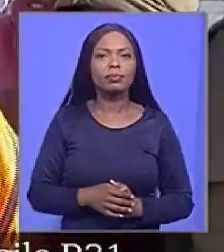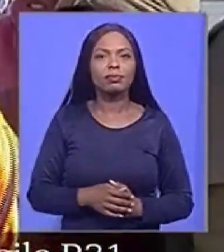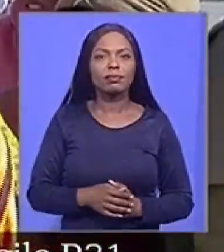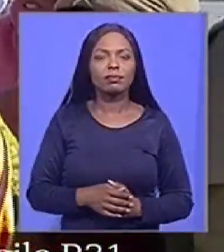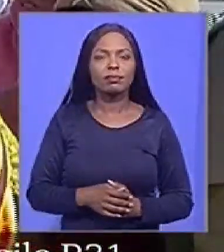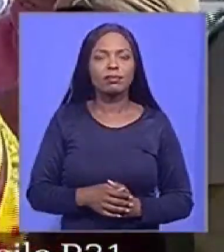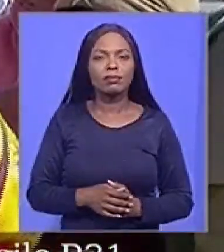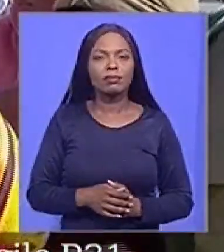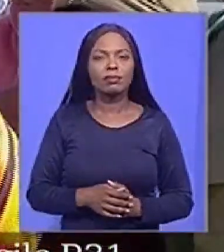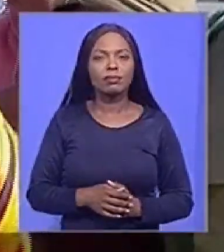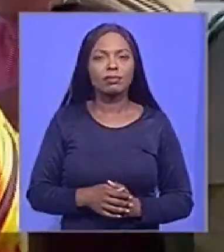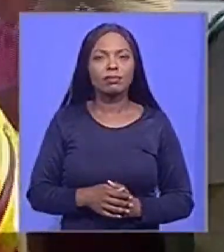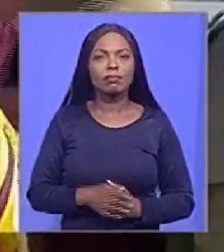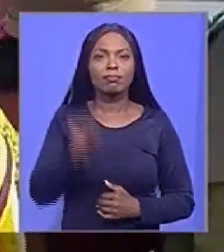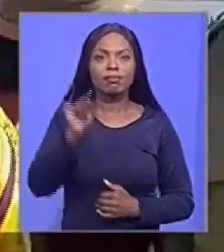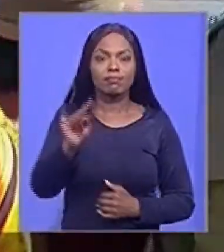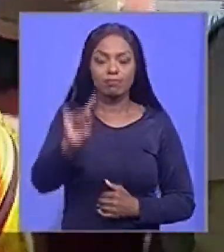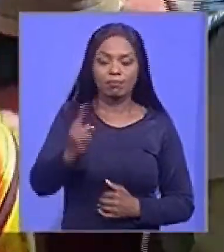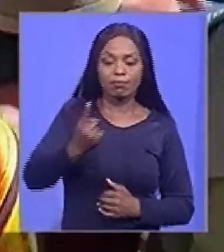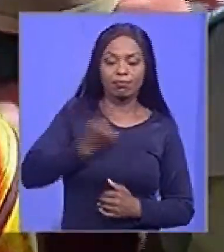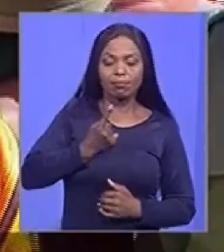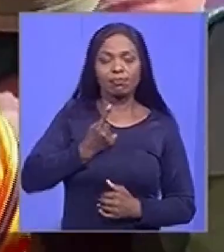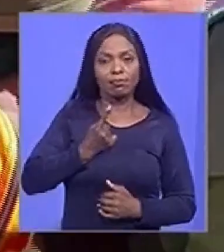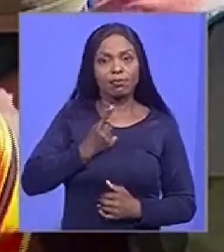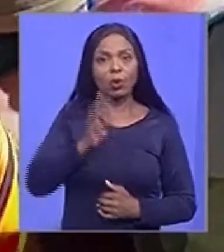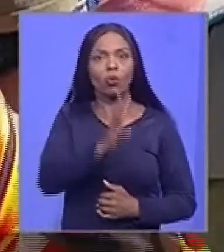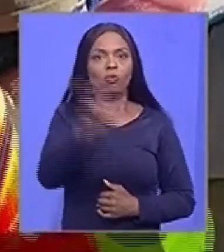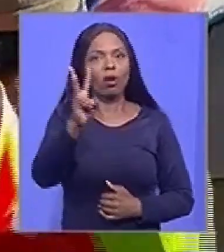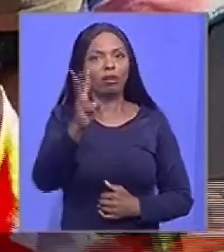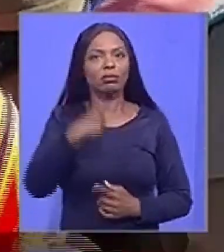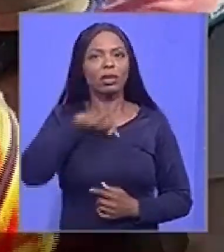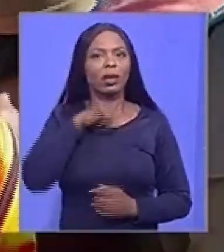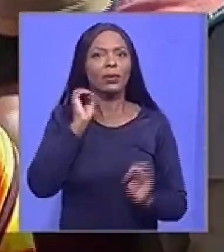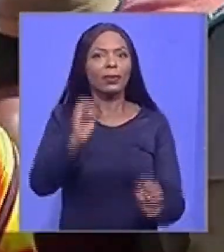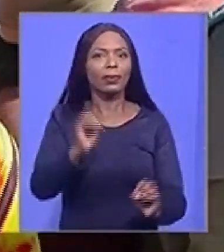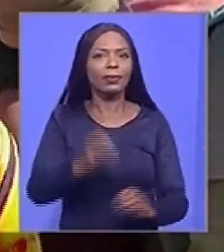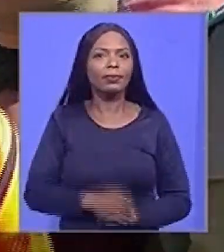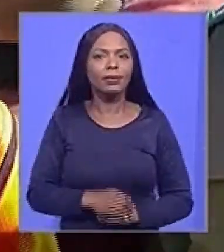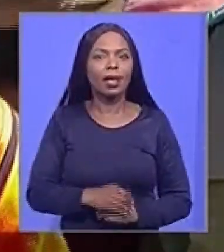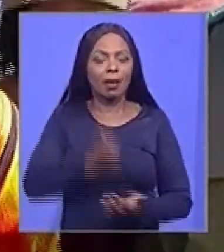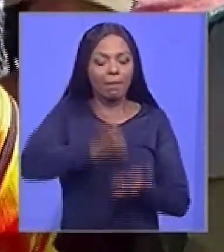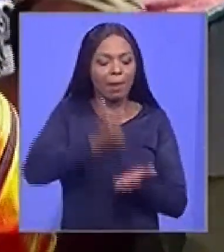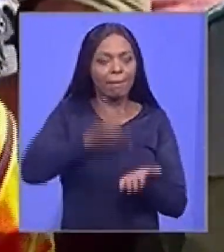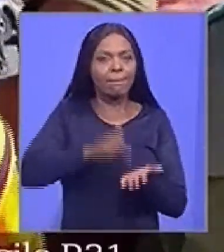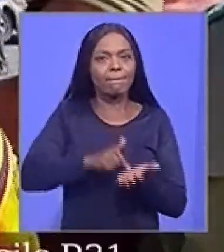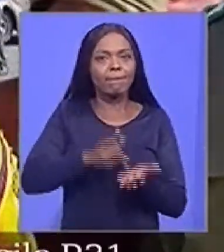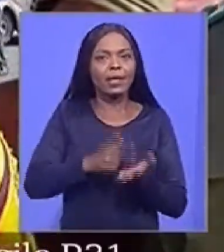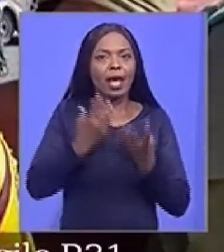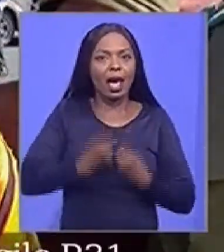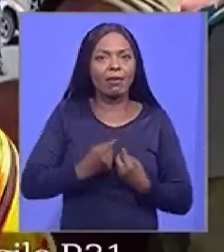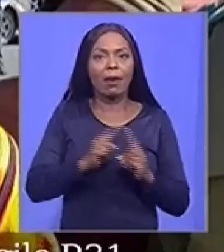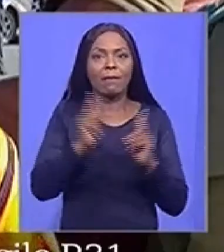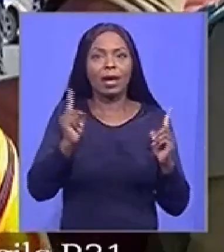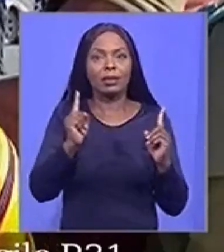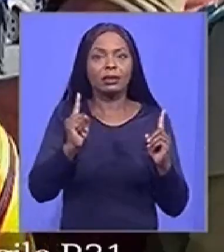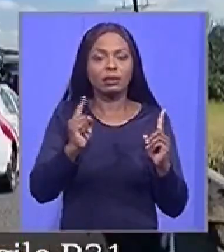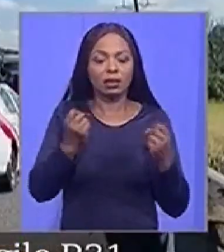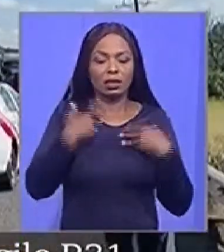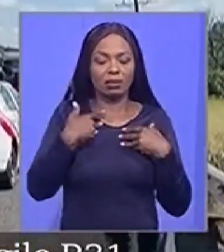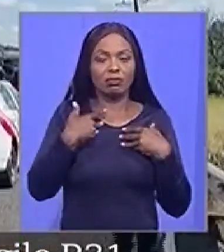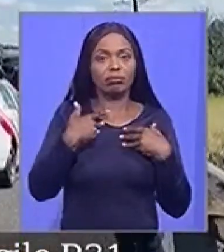permit can come to our race. And we who have the permits didn't even get the load yesterday until 5